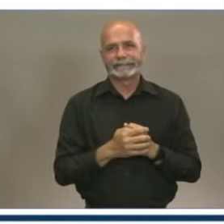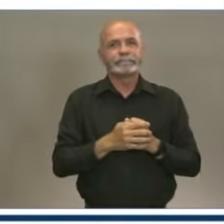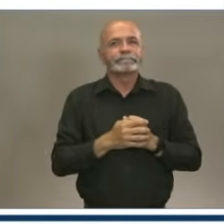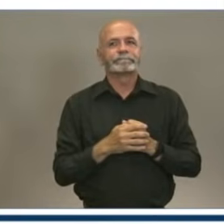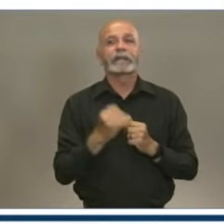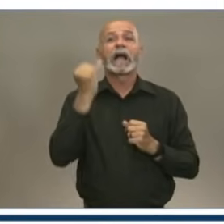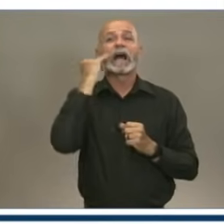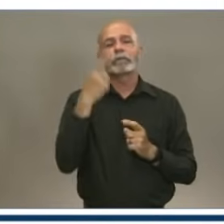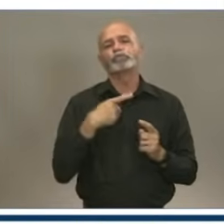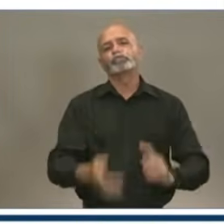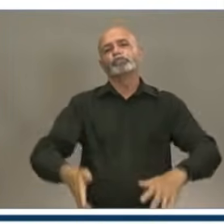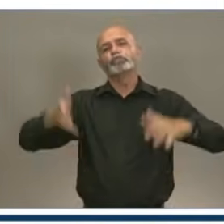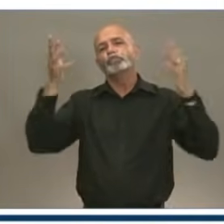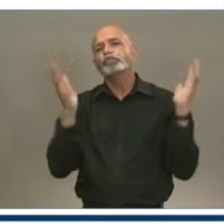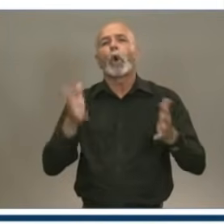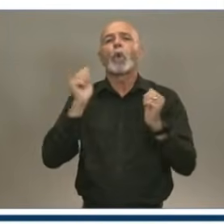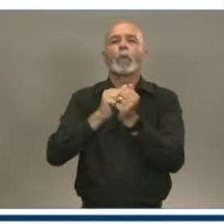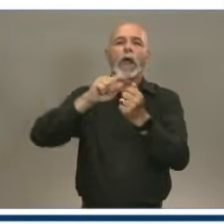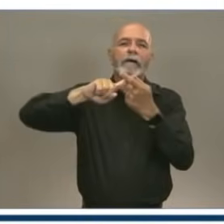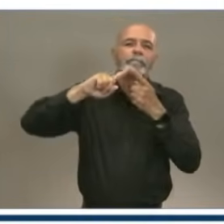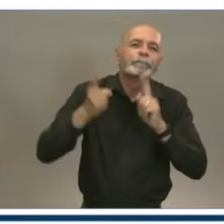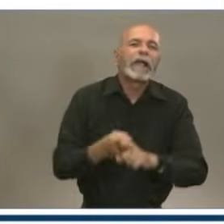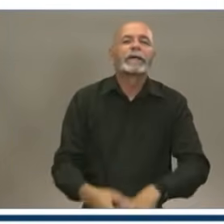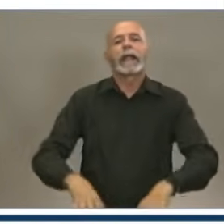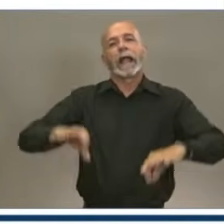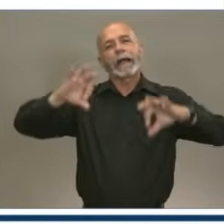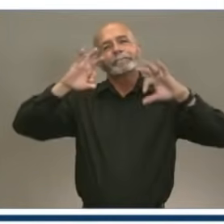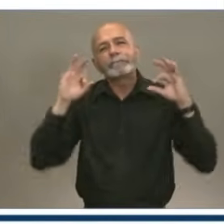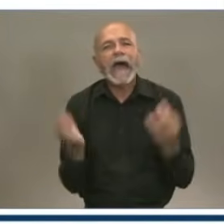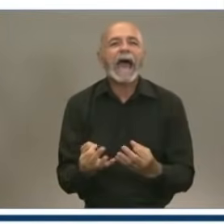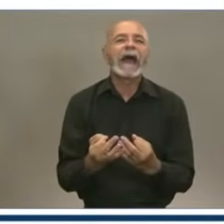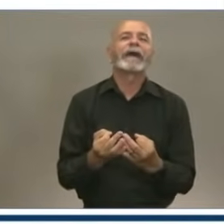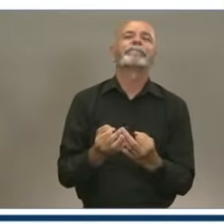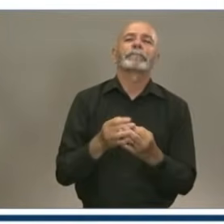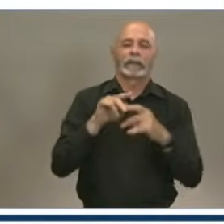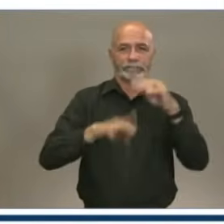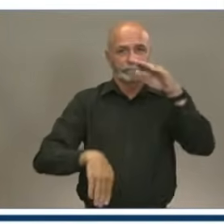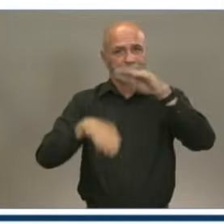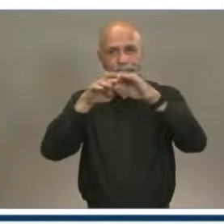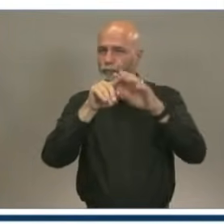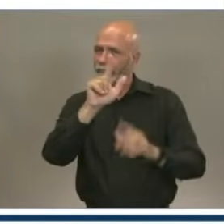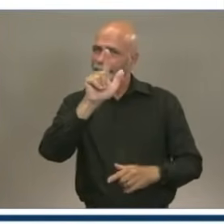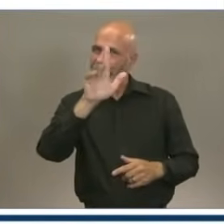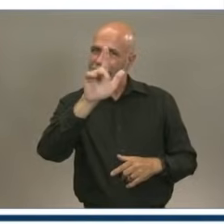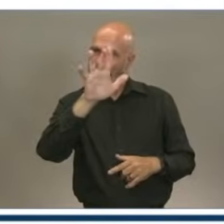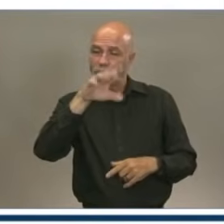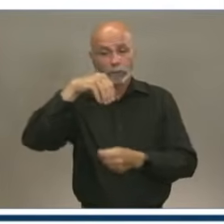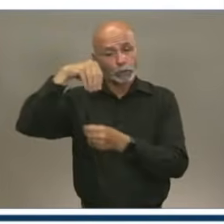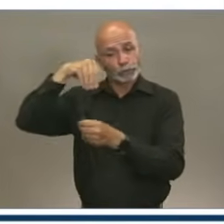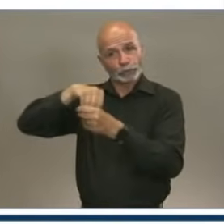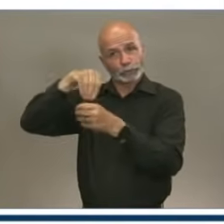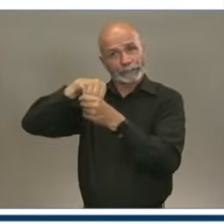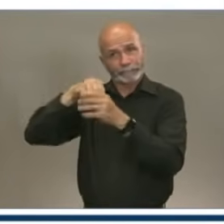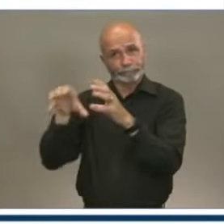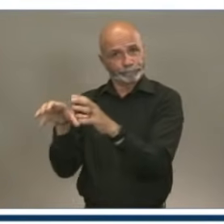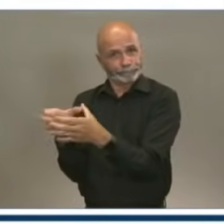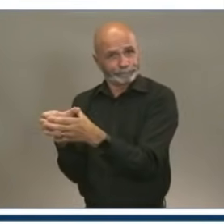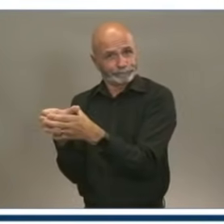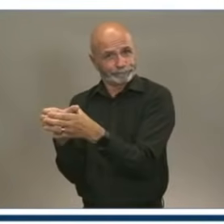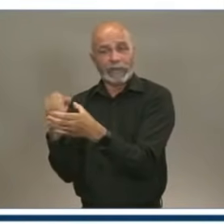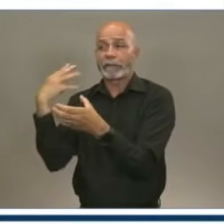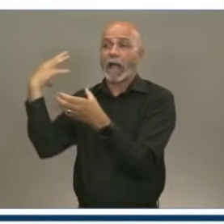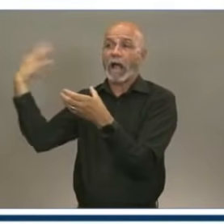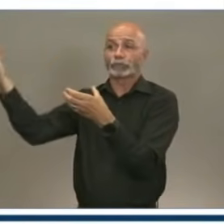family or friends, you can also get together to a maximum of 25 people indoors or 50 people outdoors without